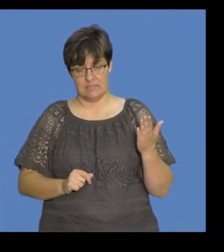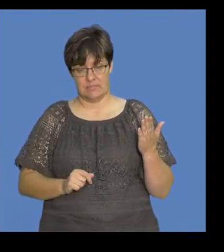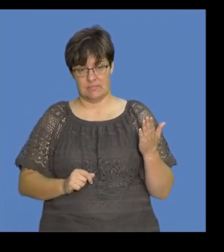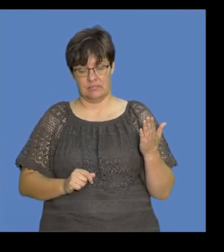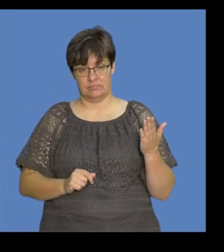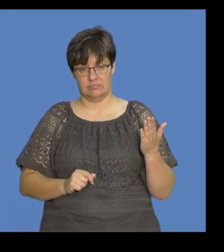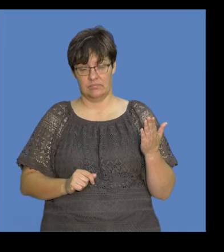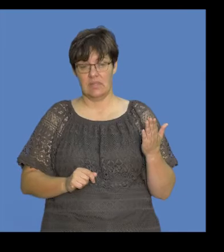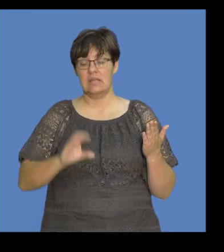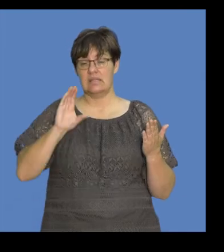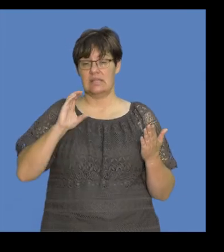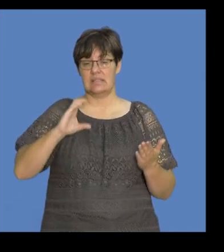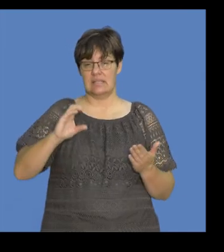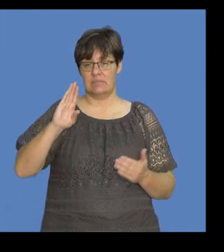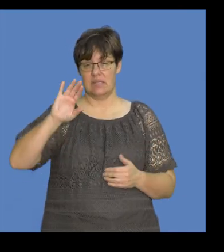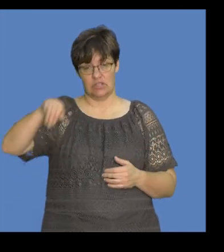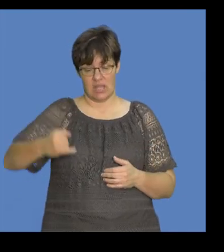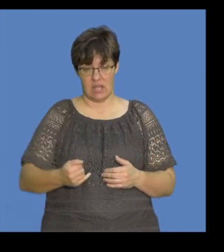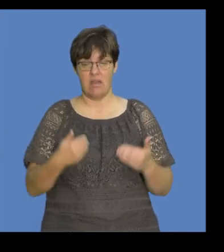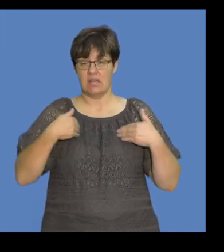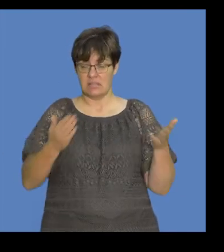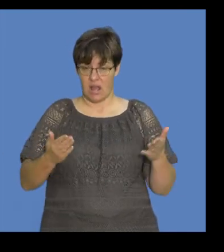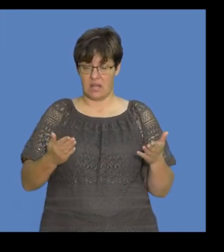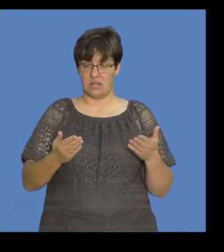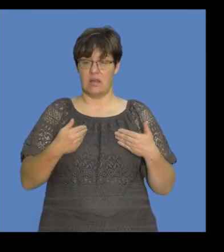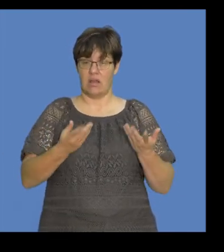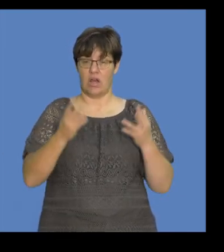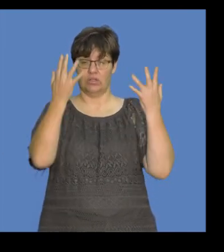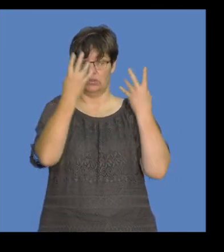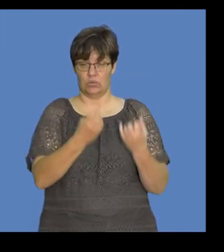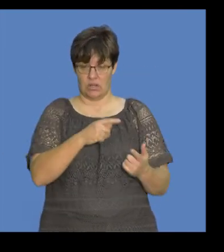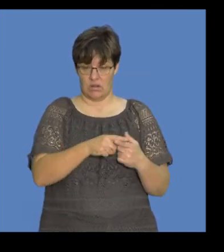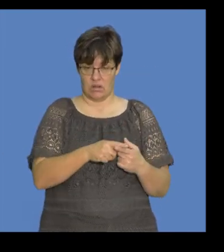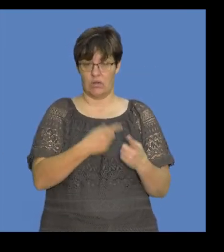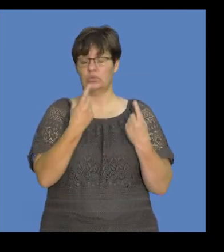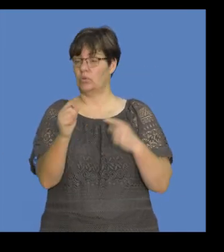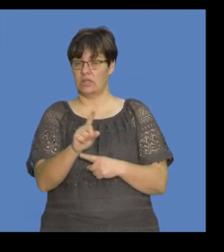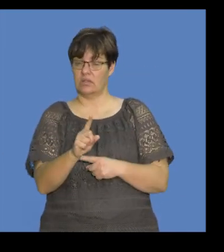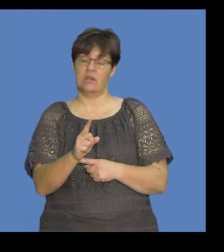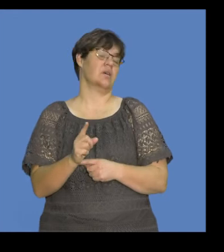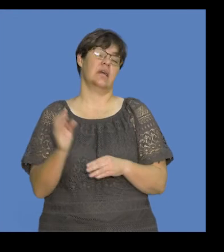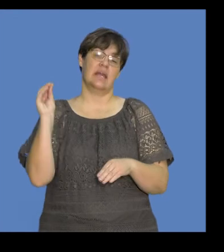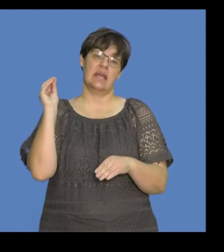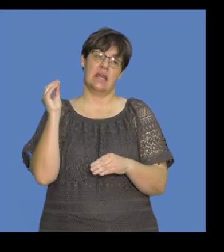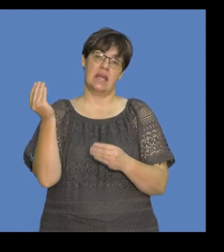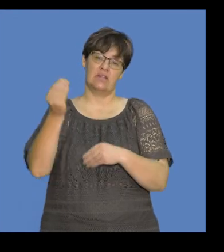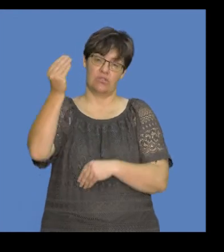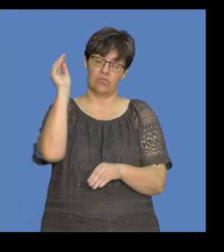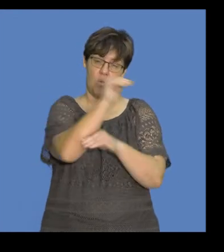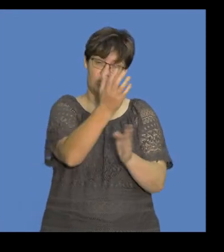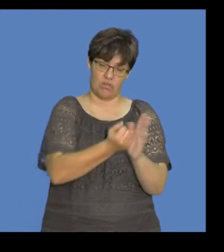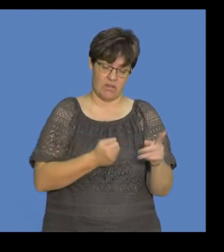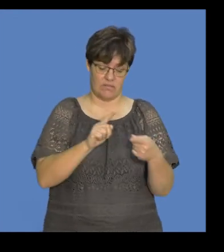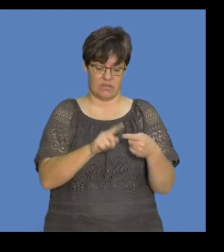Again, with your CPJ, start off with your provisional total, enter the following: interest on overdraft, bank